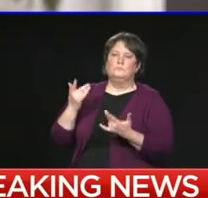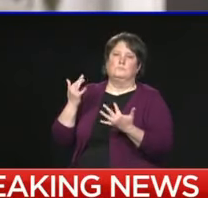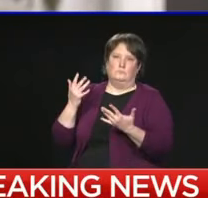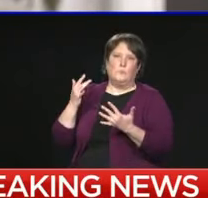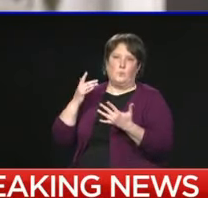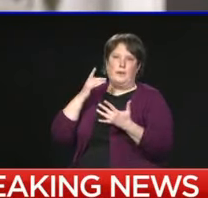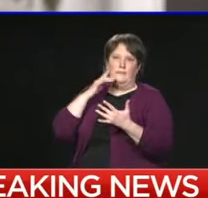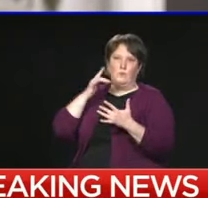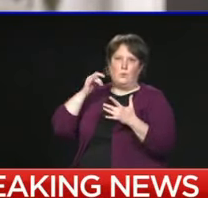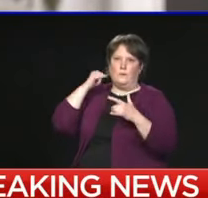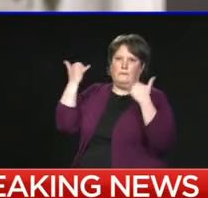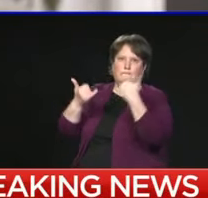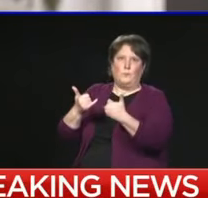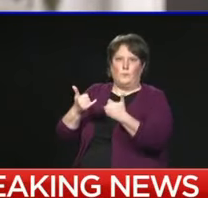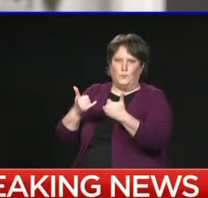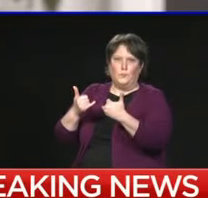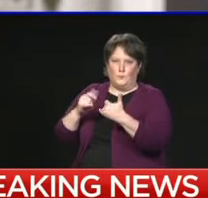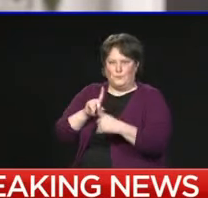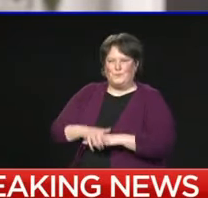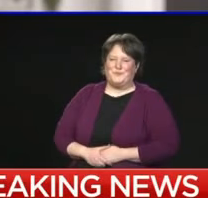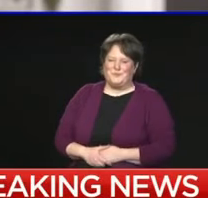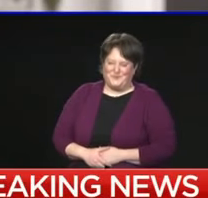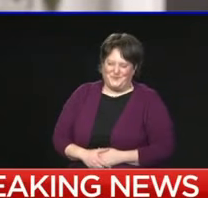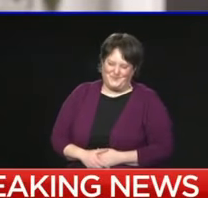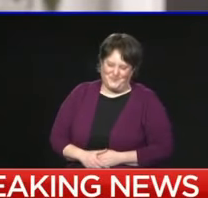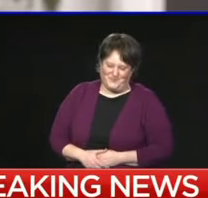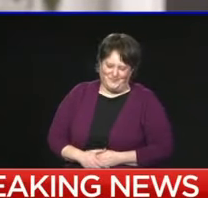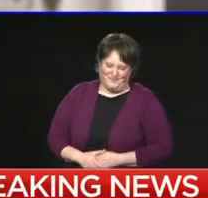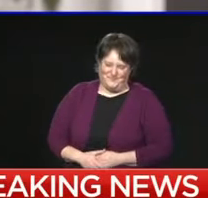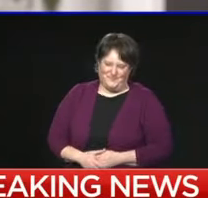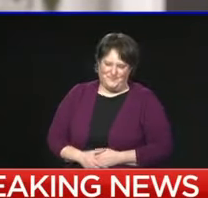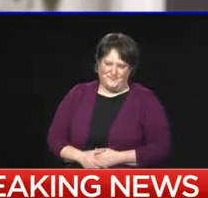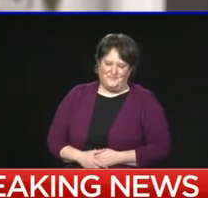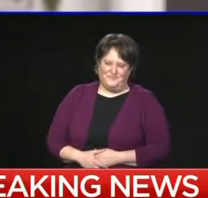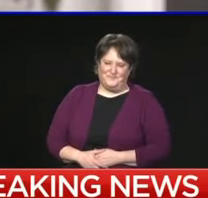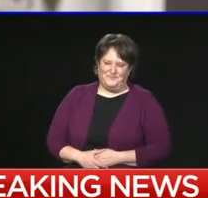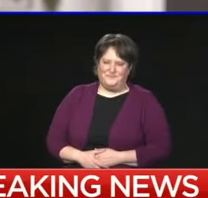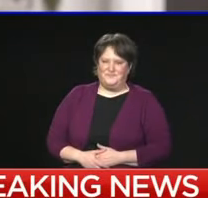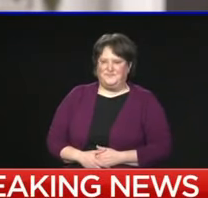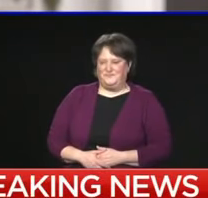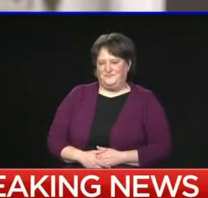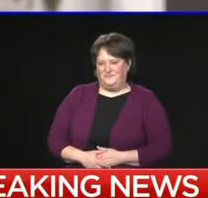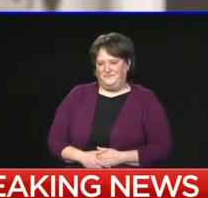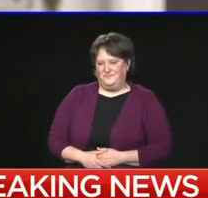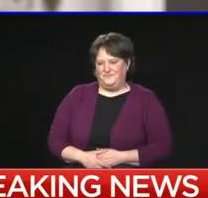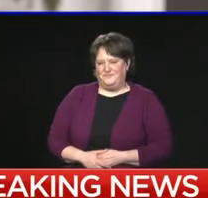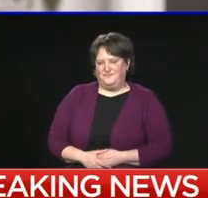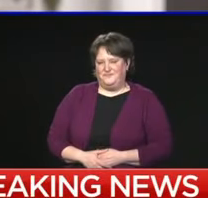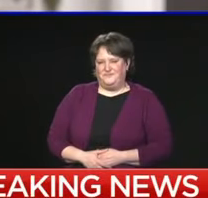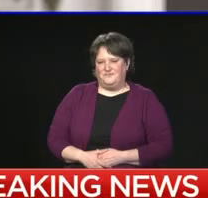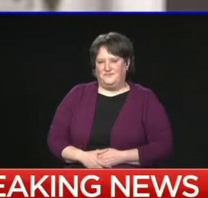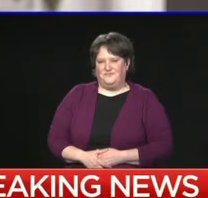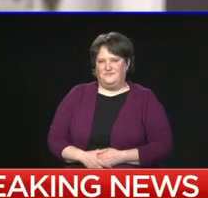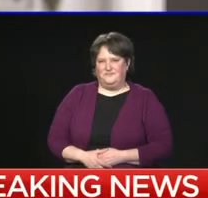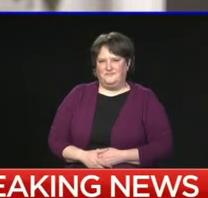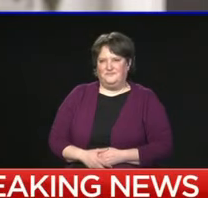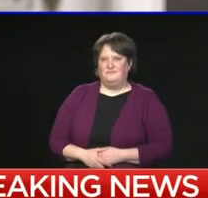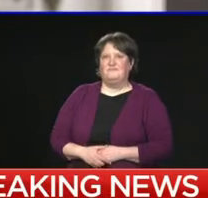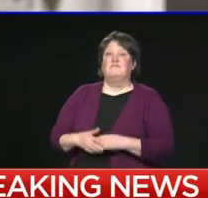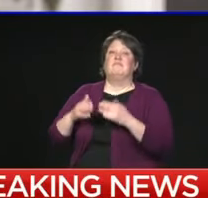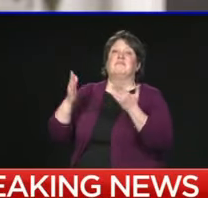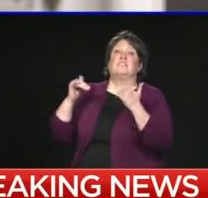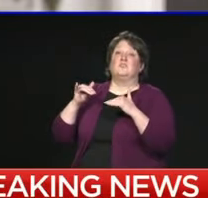on your telephone keypad. Si vous avez une question, s'il vous plaît, appuyez sur étoile 1 maintenant. Please press star 1 if you